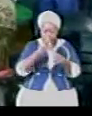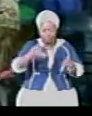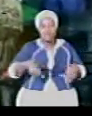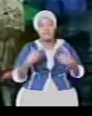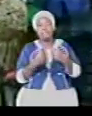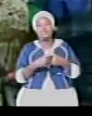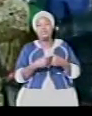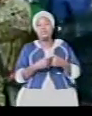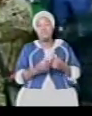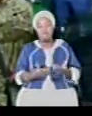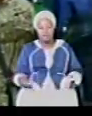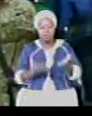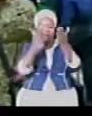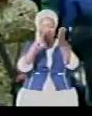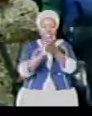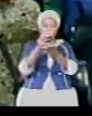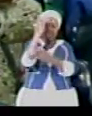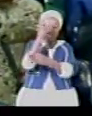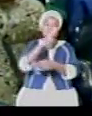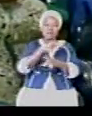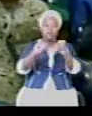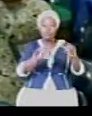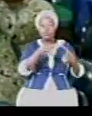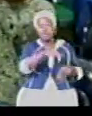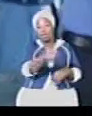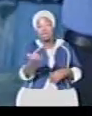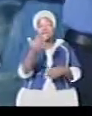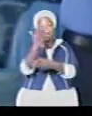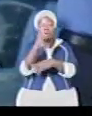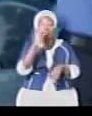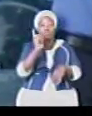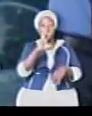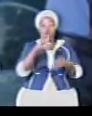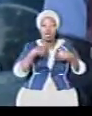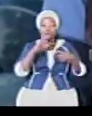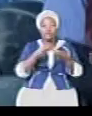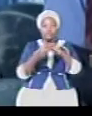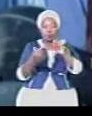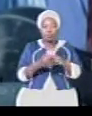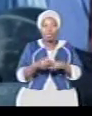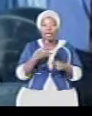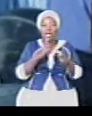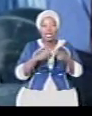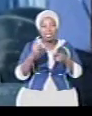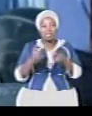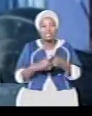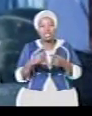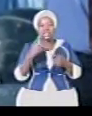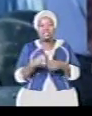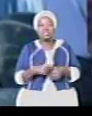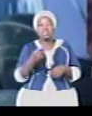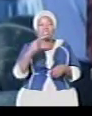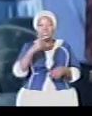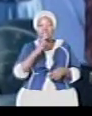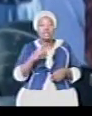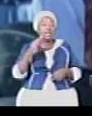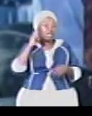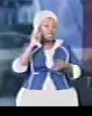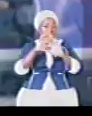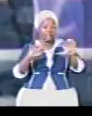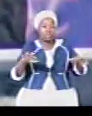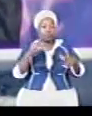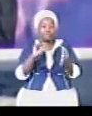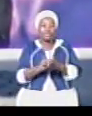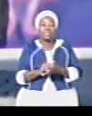up that hand and place the other hand where you have the problem, and the sound of the final amen, you check